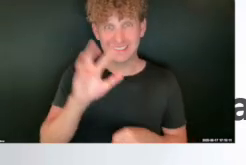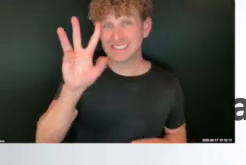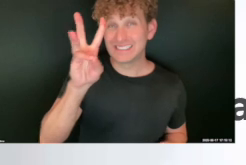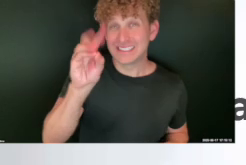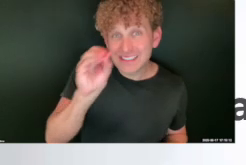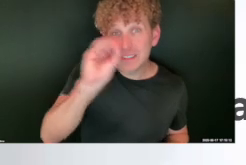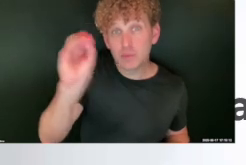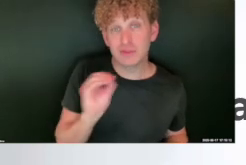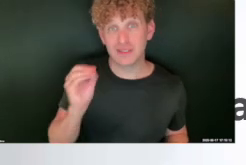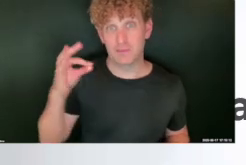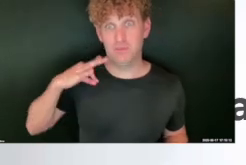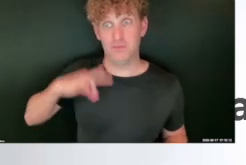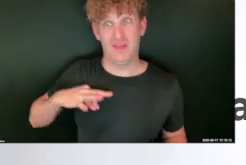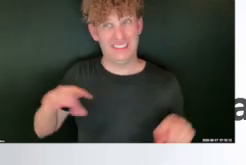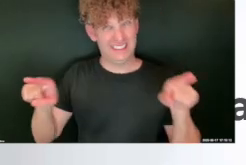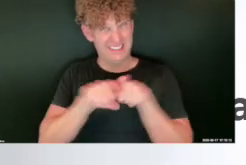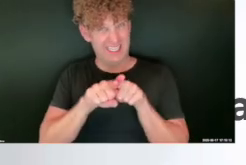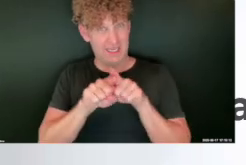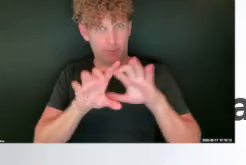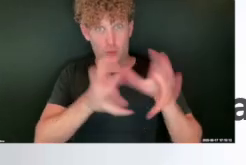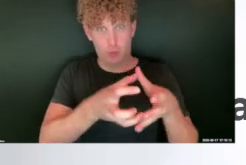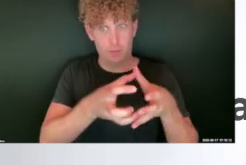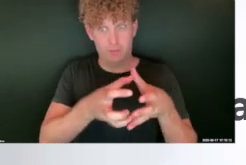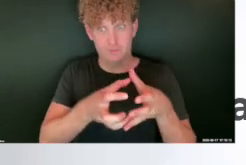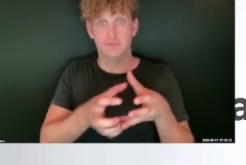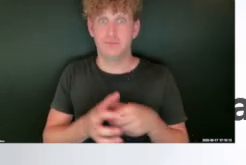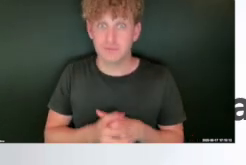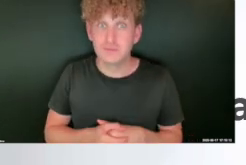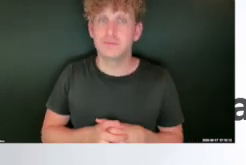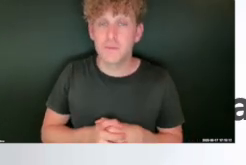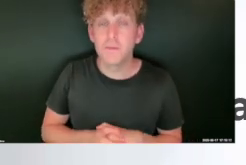This program is better known as HVIP.